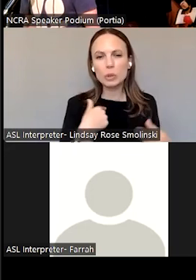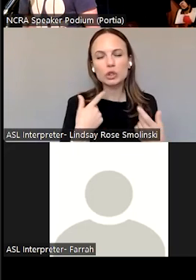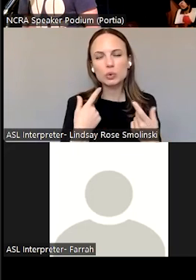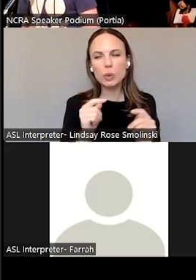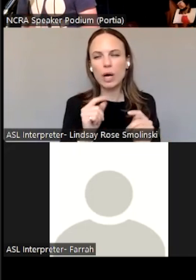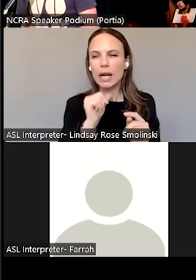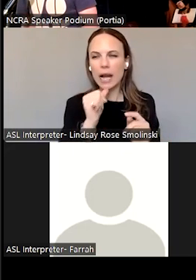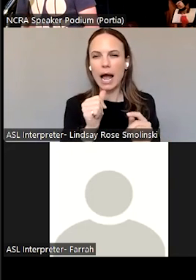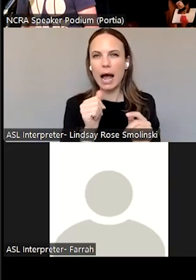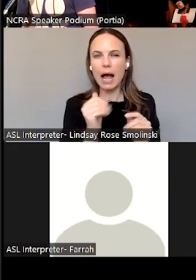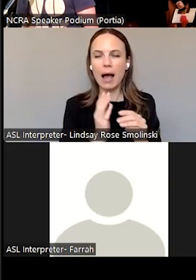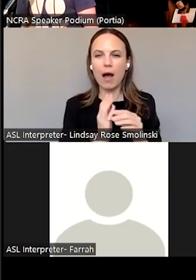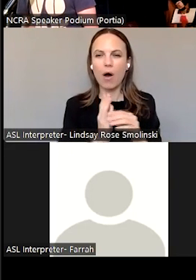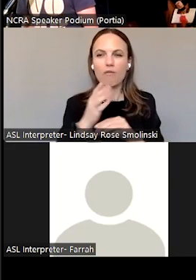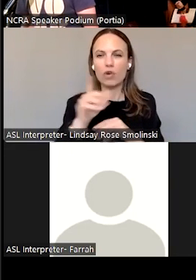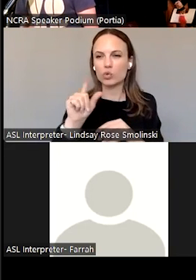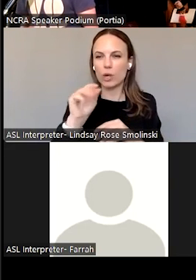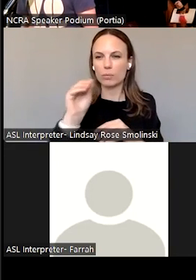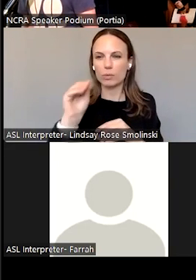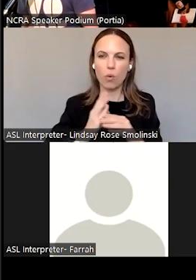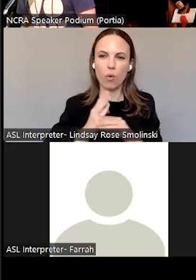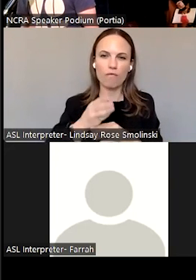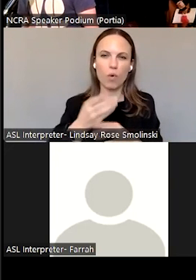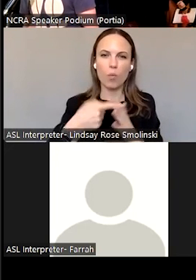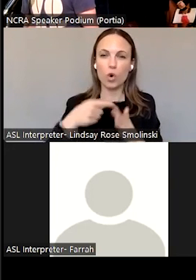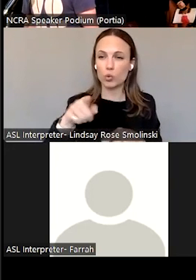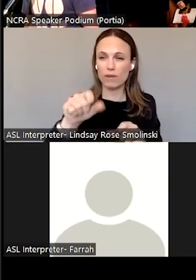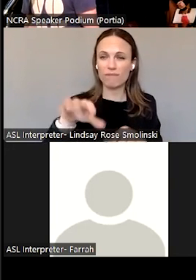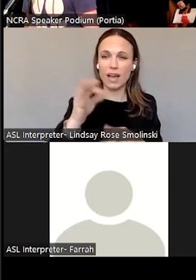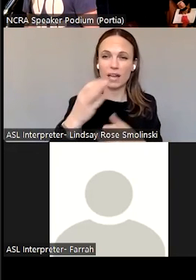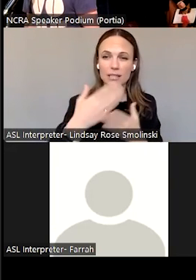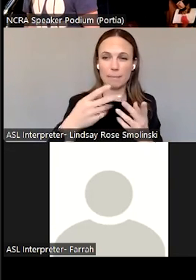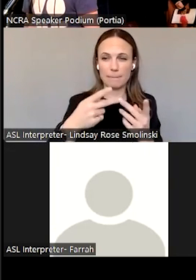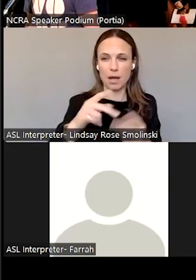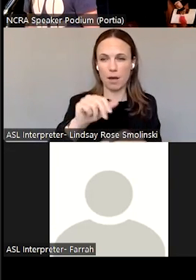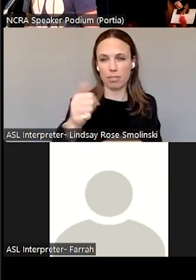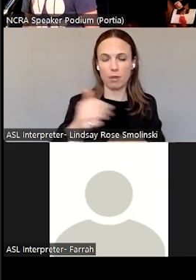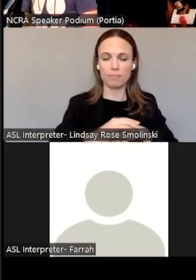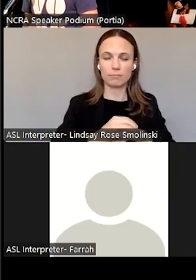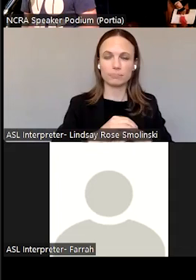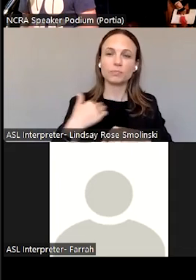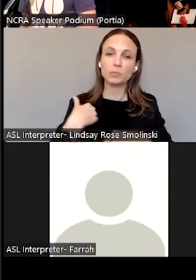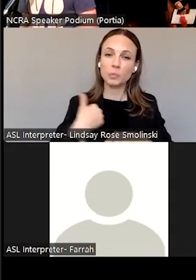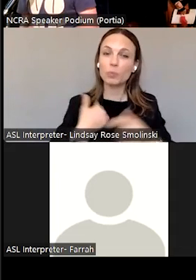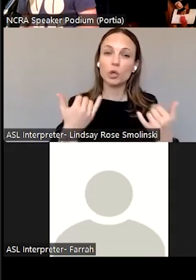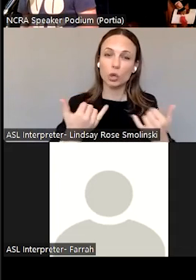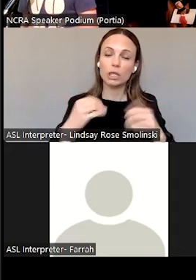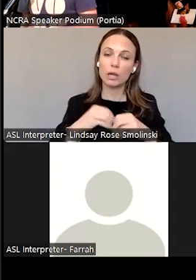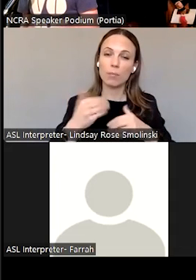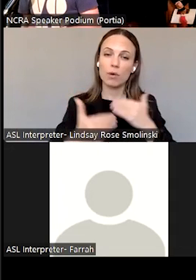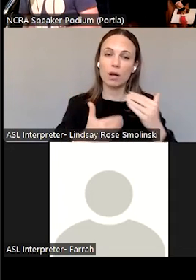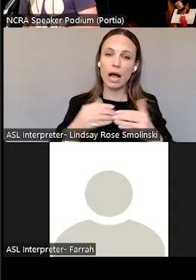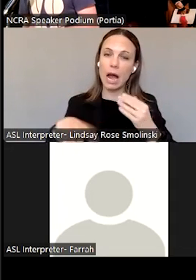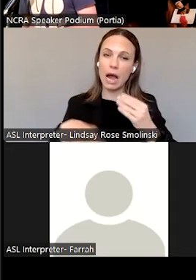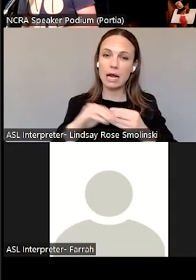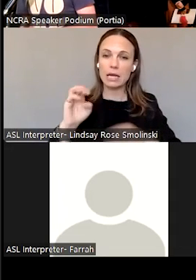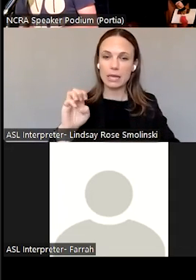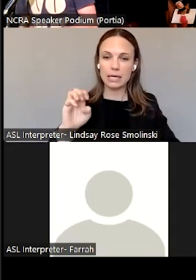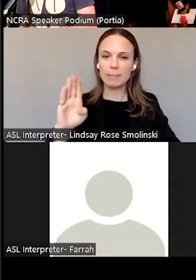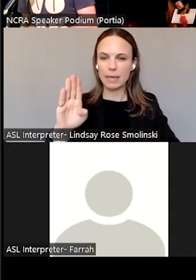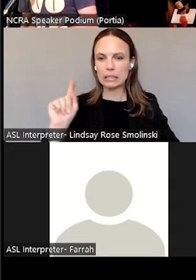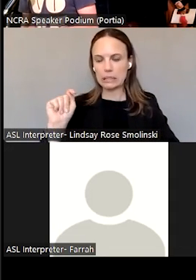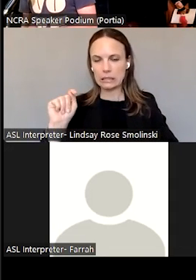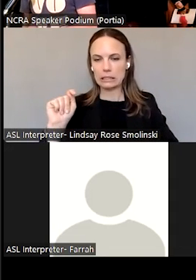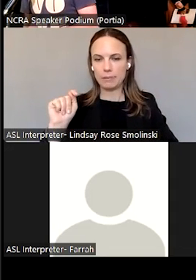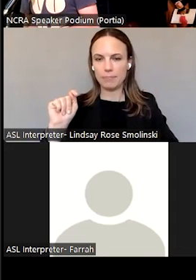to be above 20% over what you can find somewhere else. We are currently in the process of adding EBT.